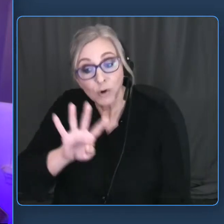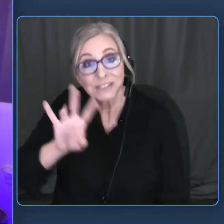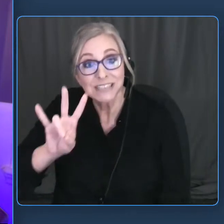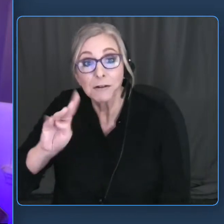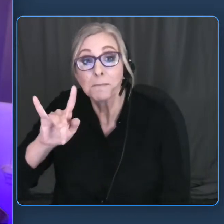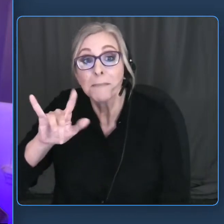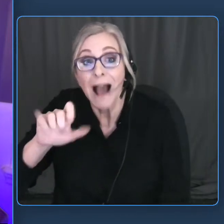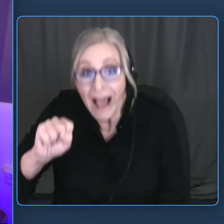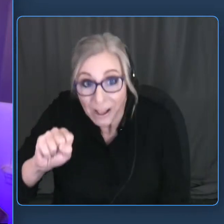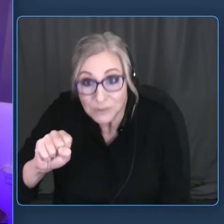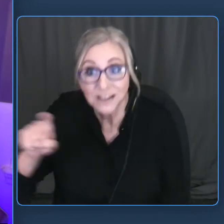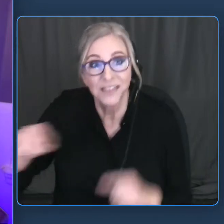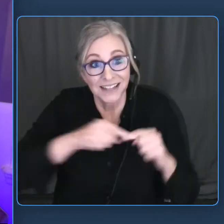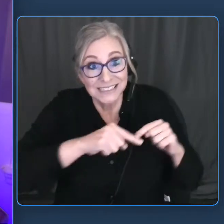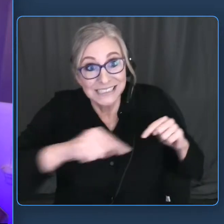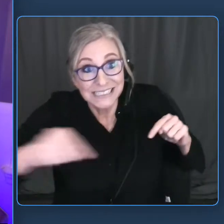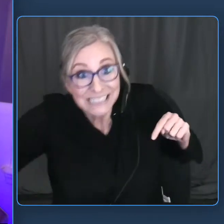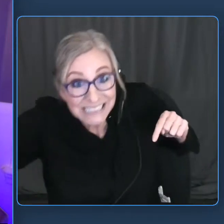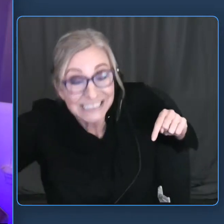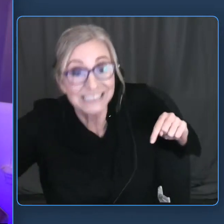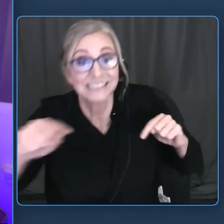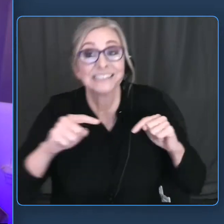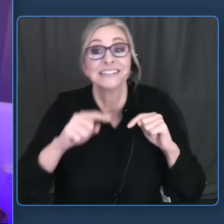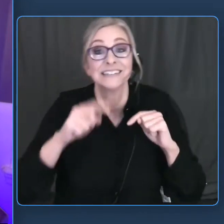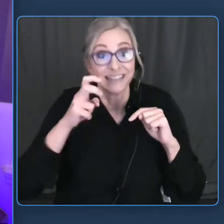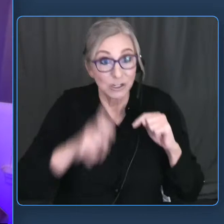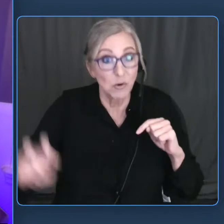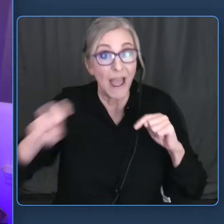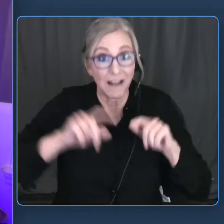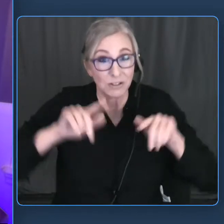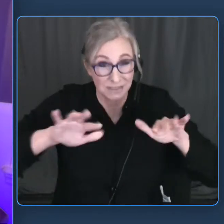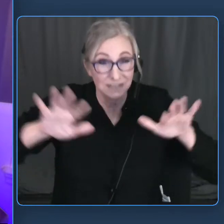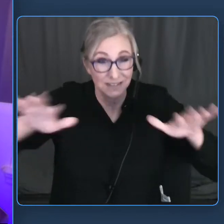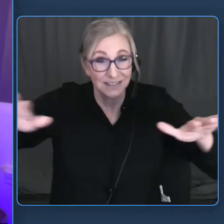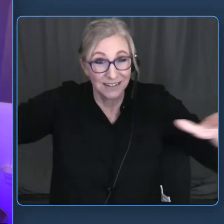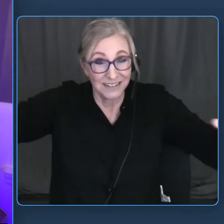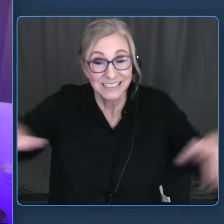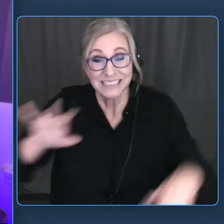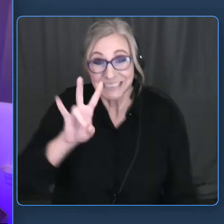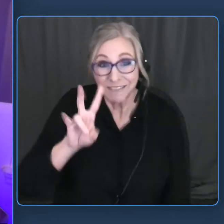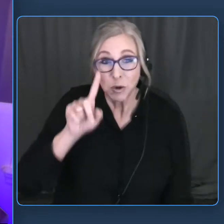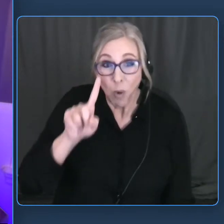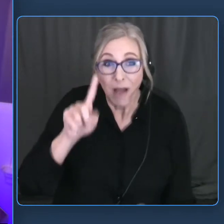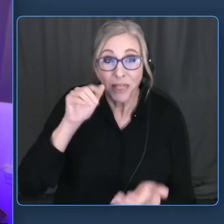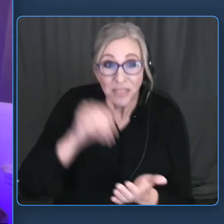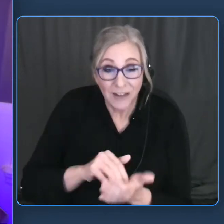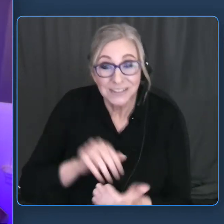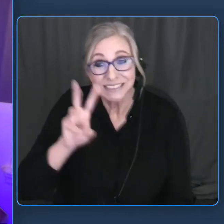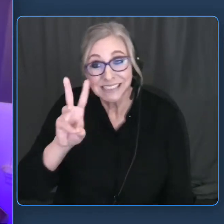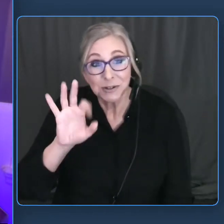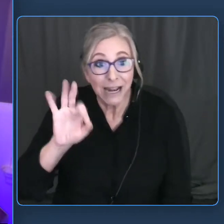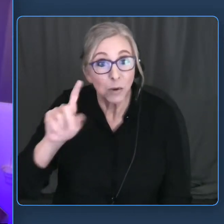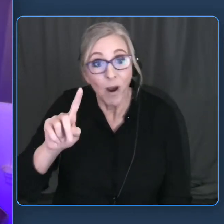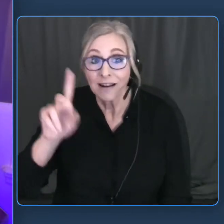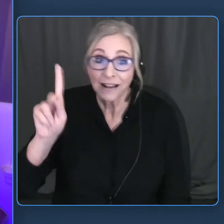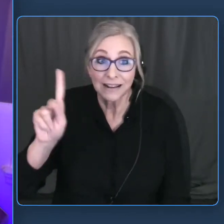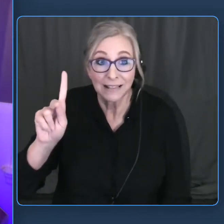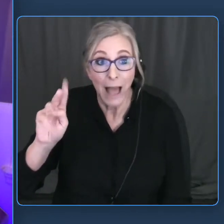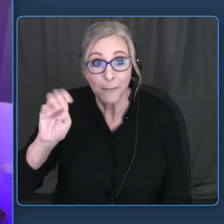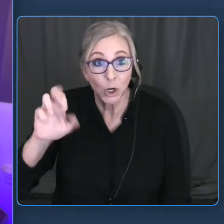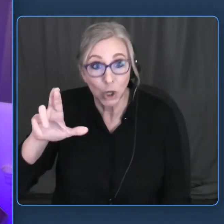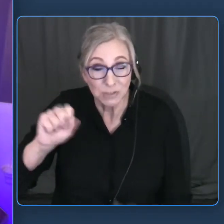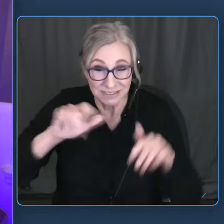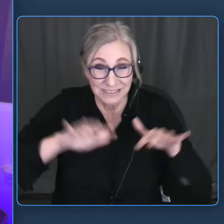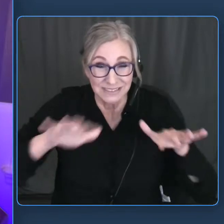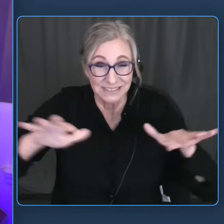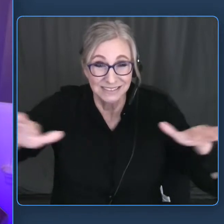44,547 miles. That's the distance our questions traveled today. That's 71,691 kilometers. If you